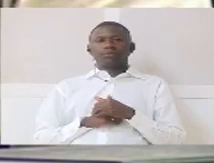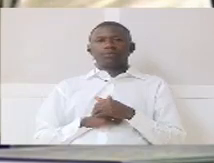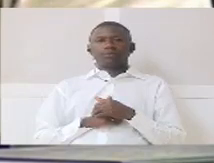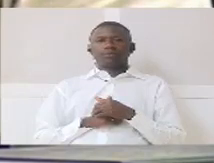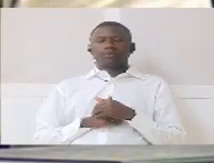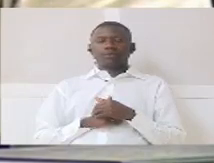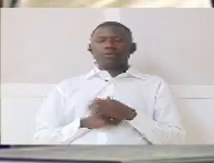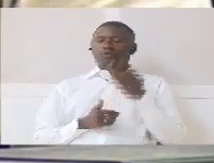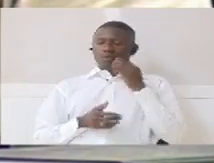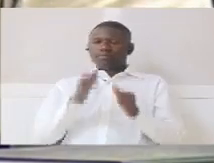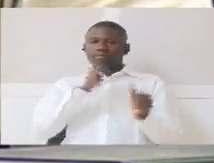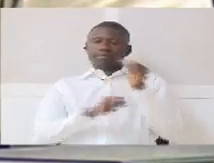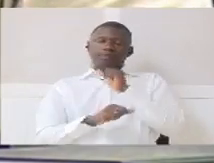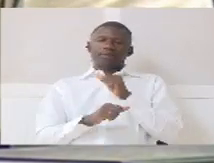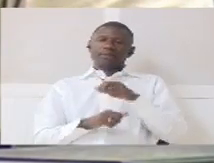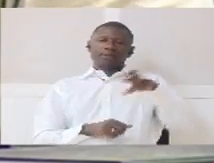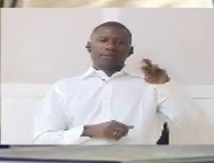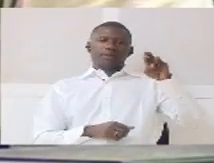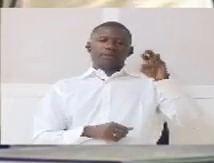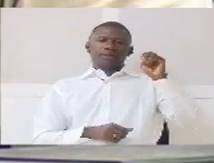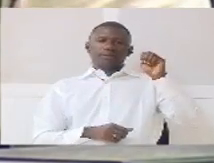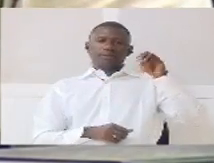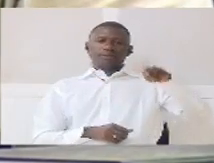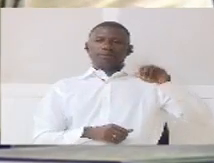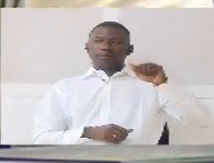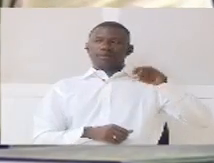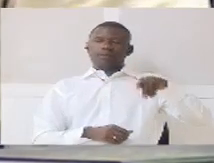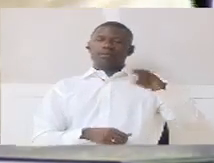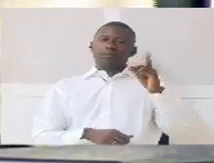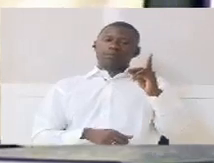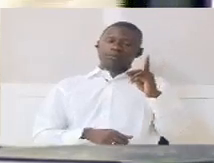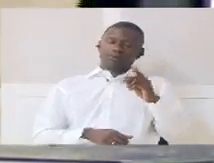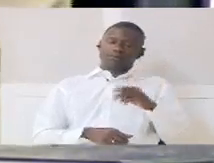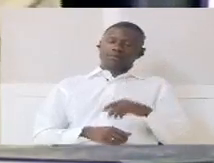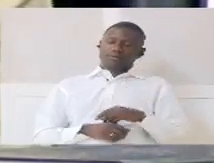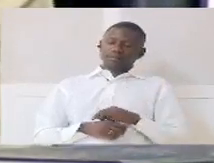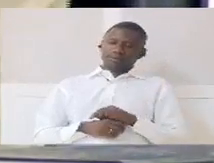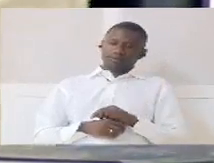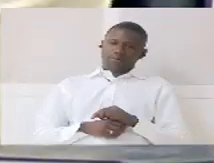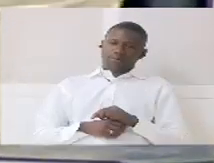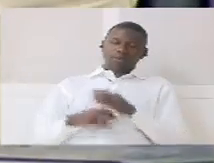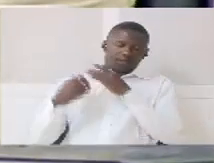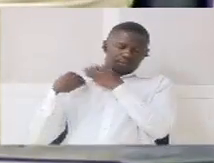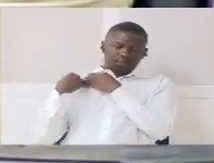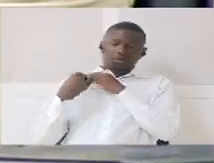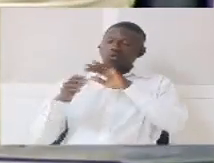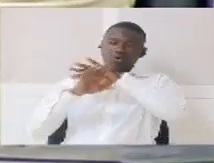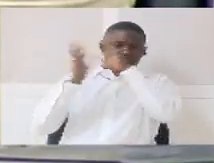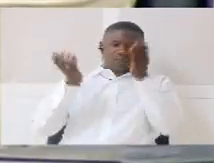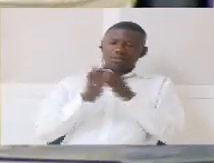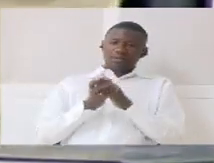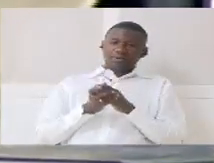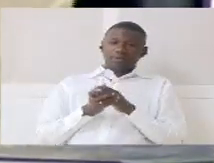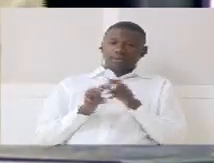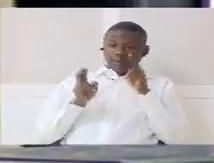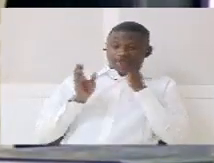When I went back to remind as the officer in charge. All that. To get me in. There were certain